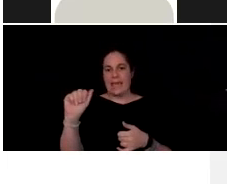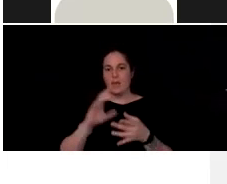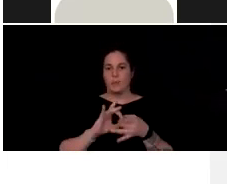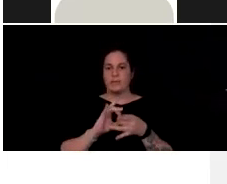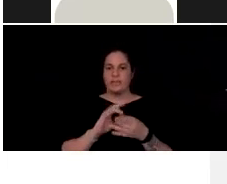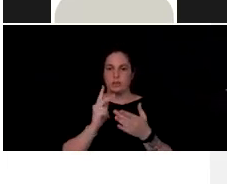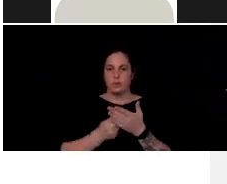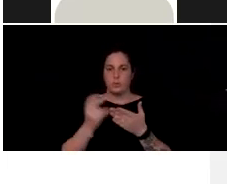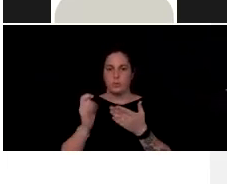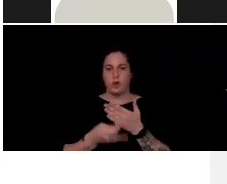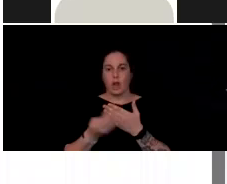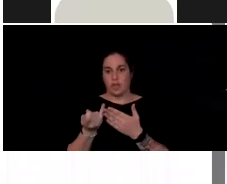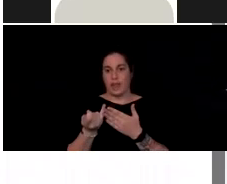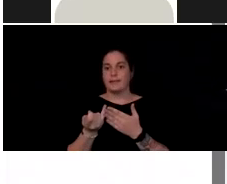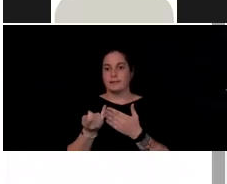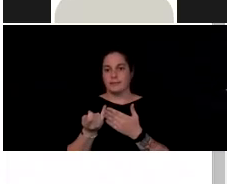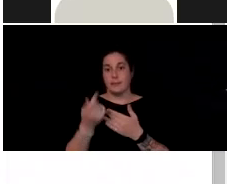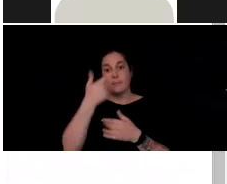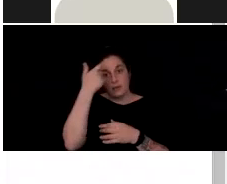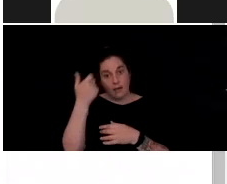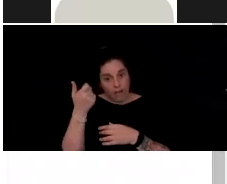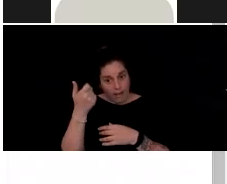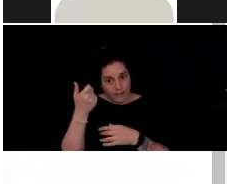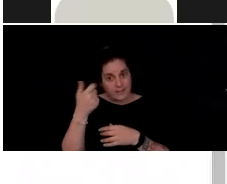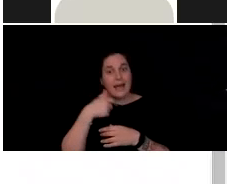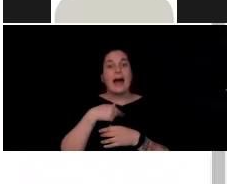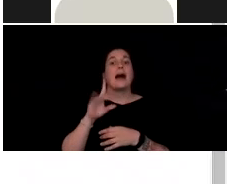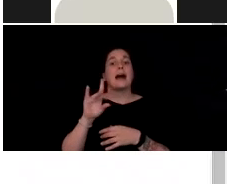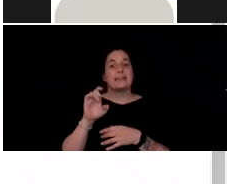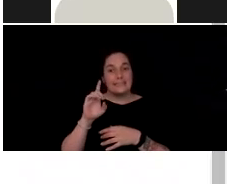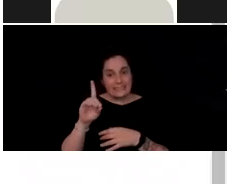project, because I told you on